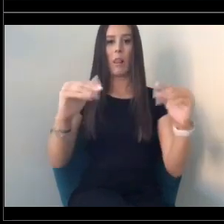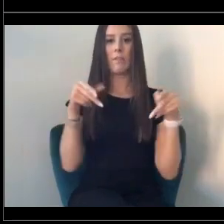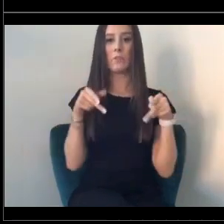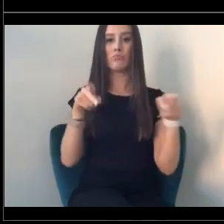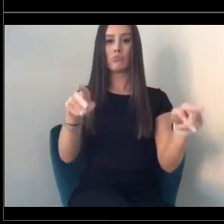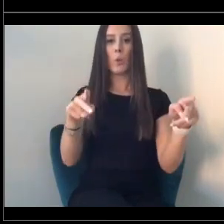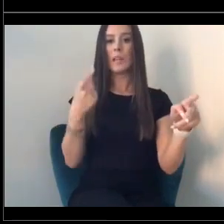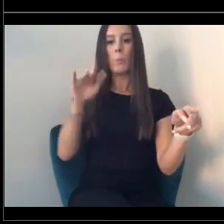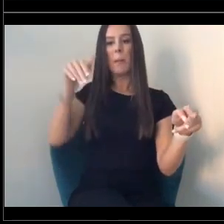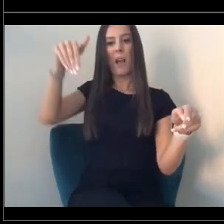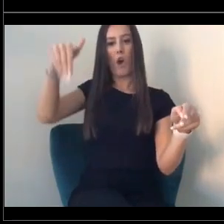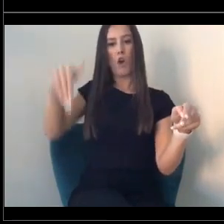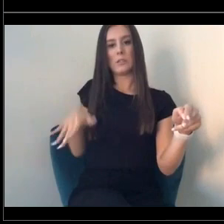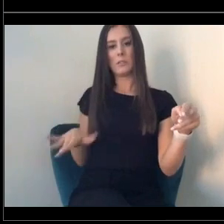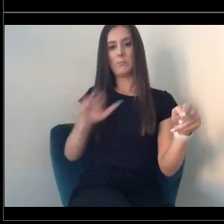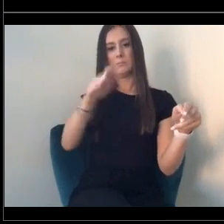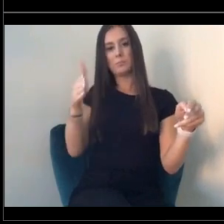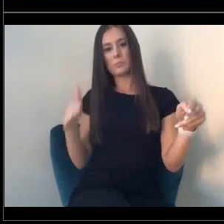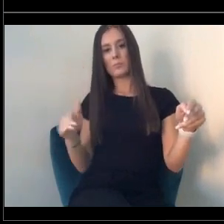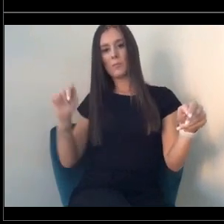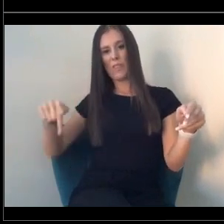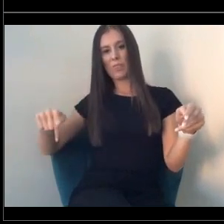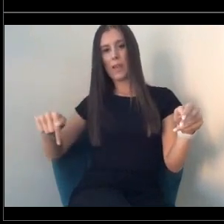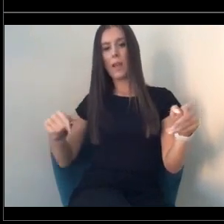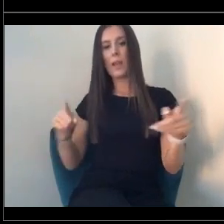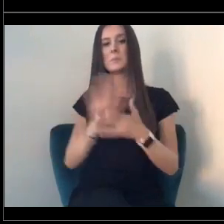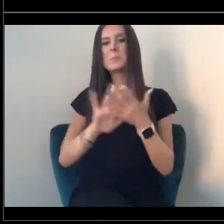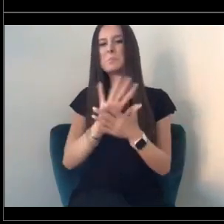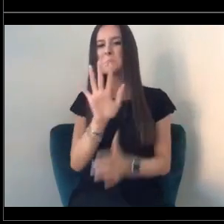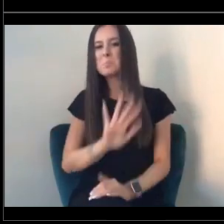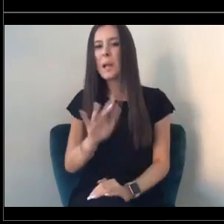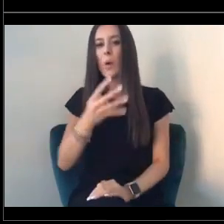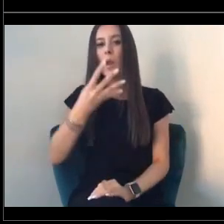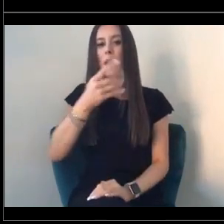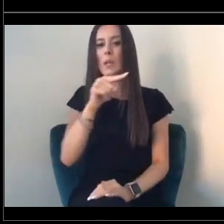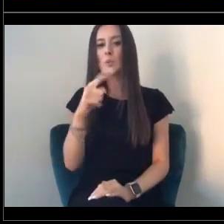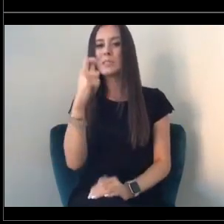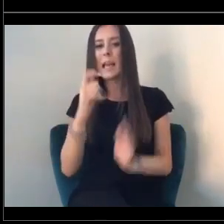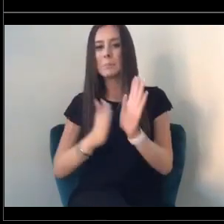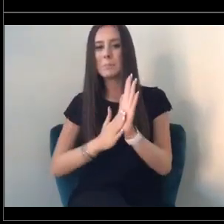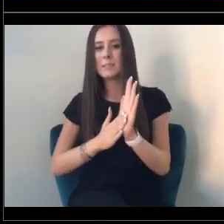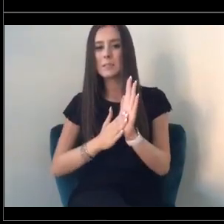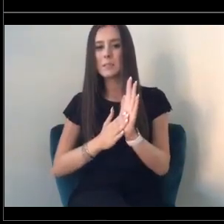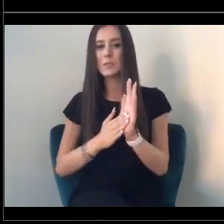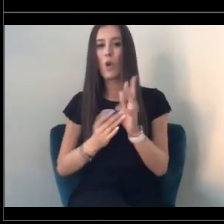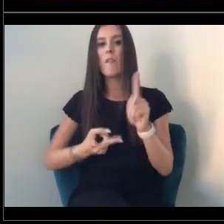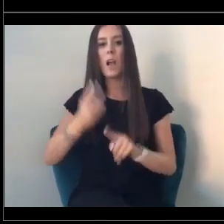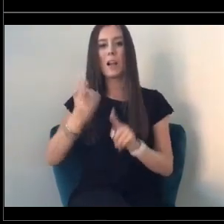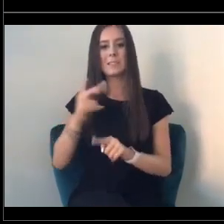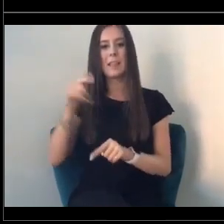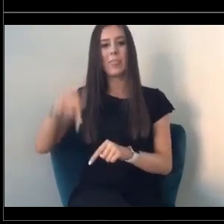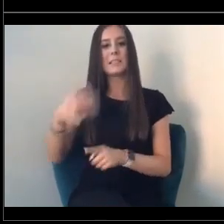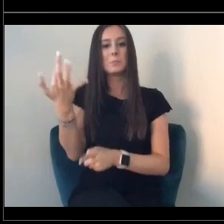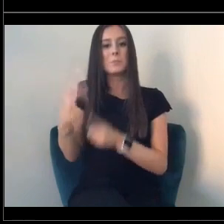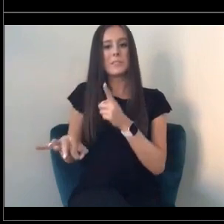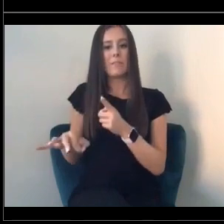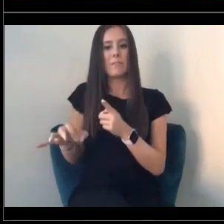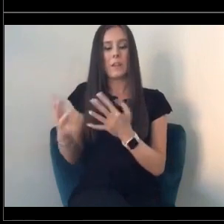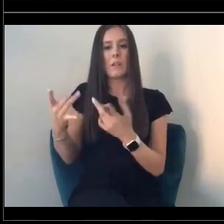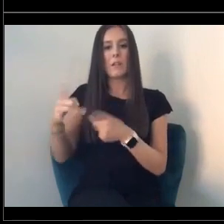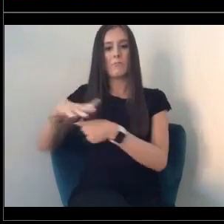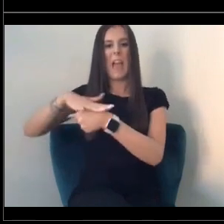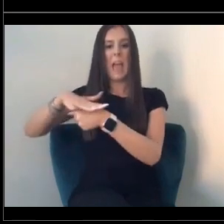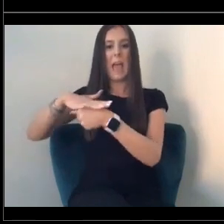in about it's about 9-10 meters of cutting at that particular that location,